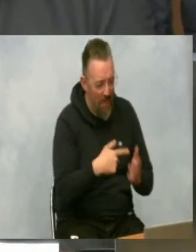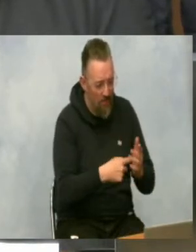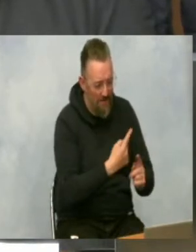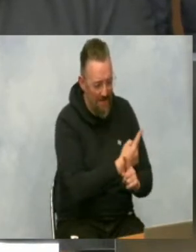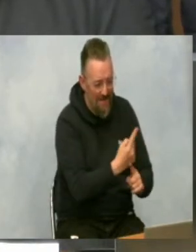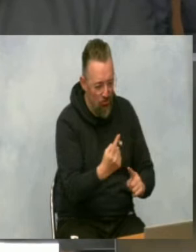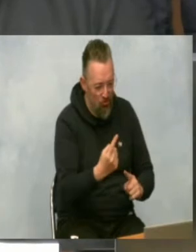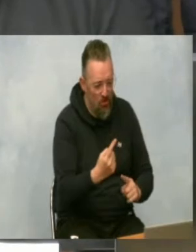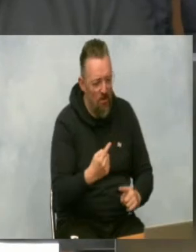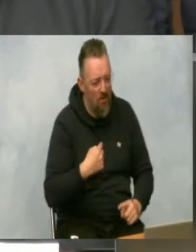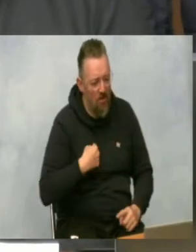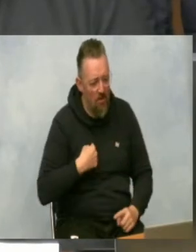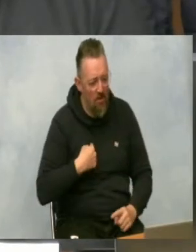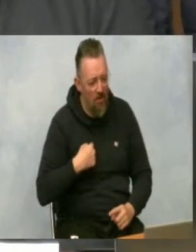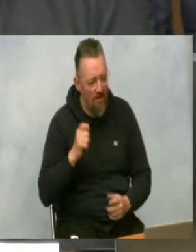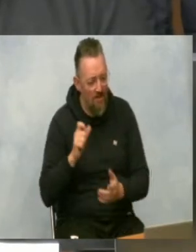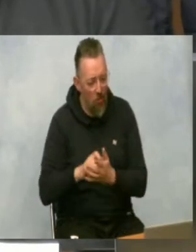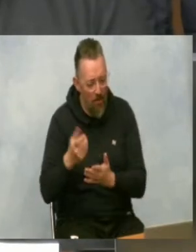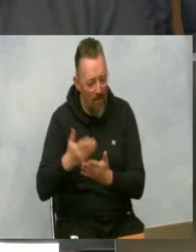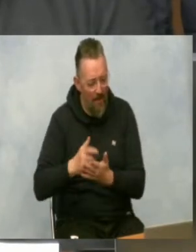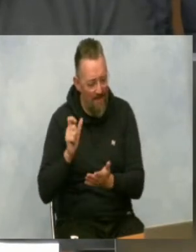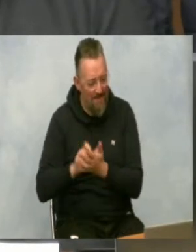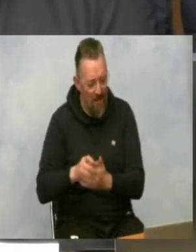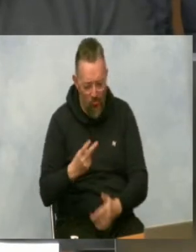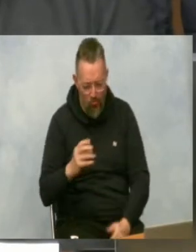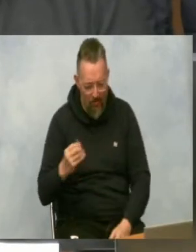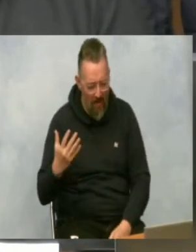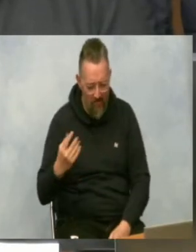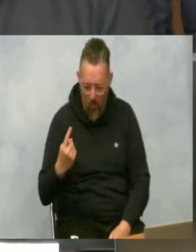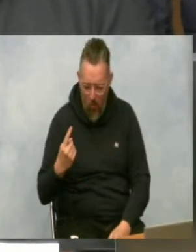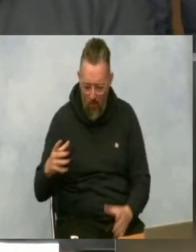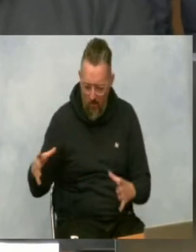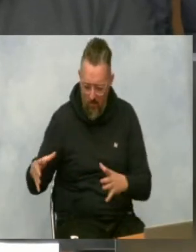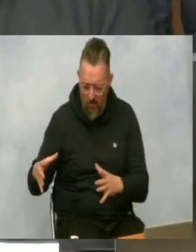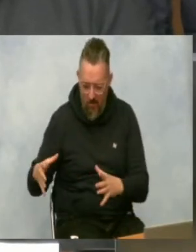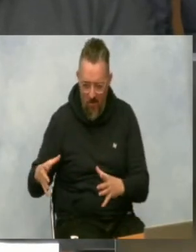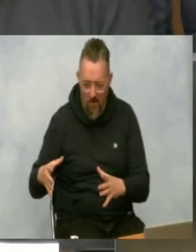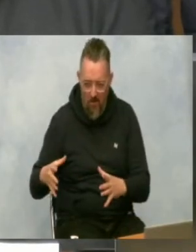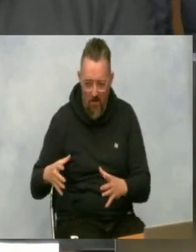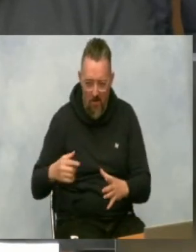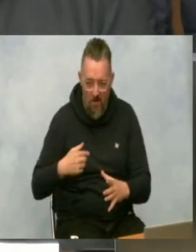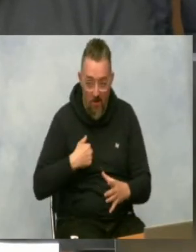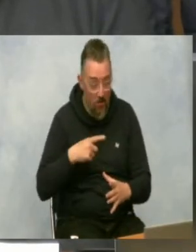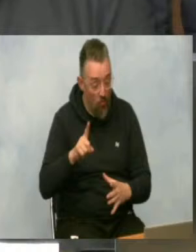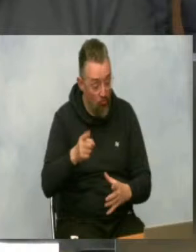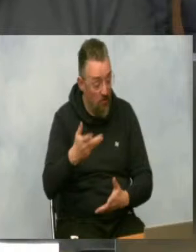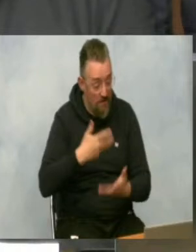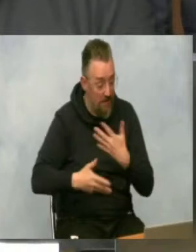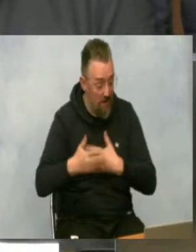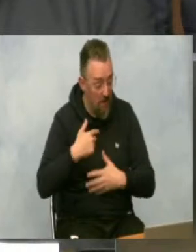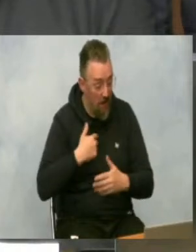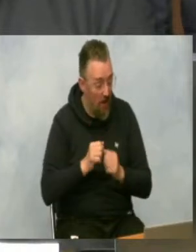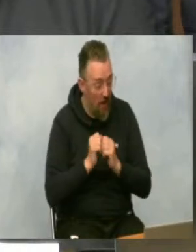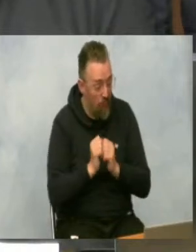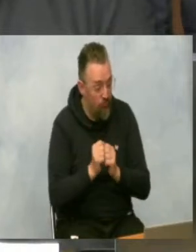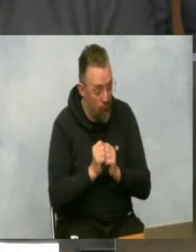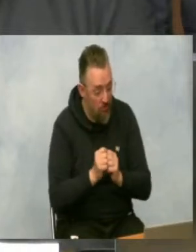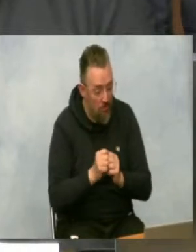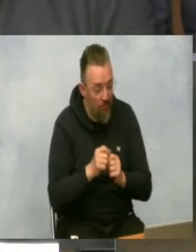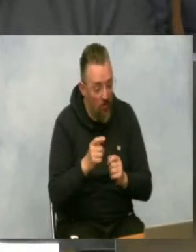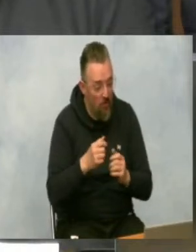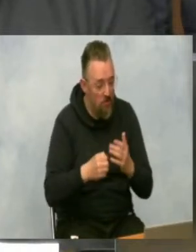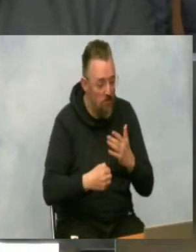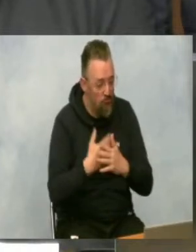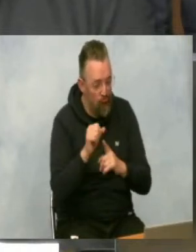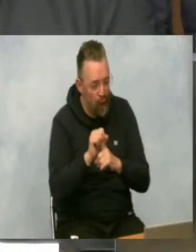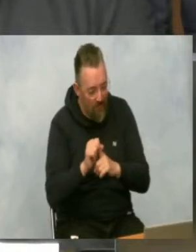and here we are looking at a paper to sell Montrose House for 205. And I appreciate what you're saying about redevelopment costs